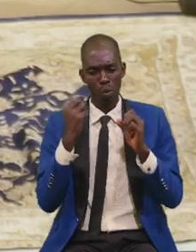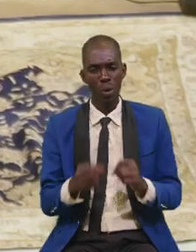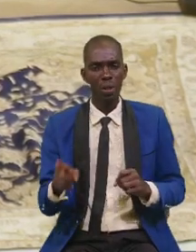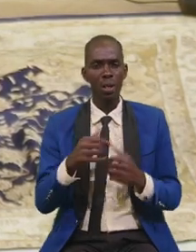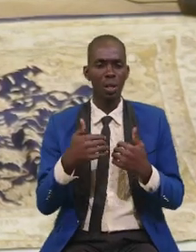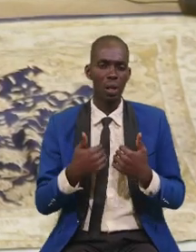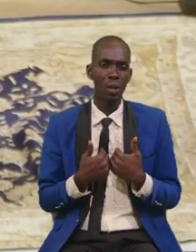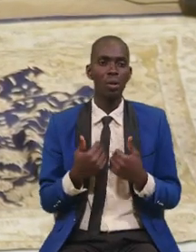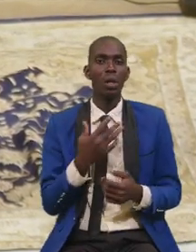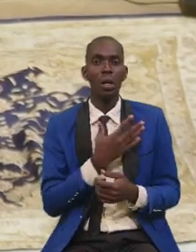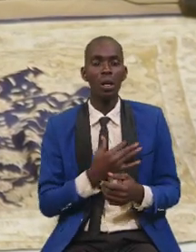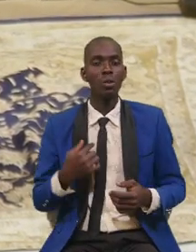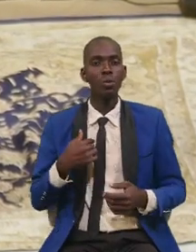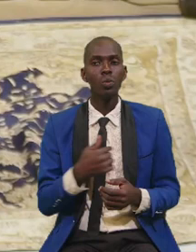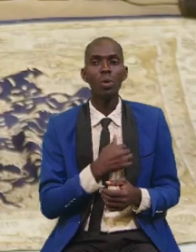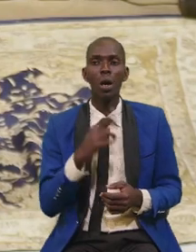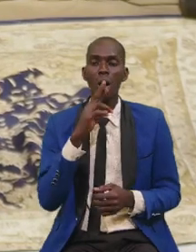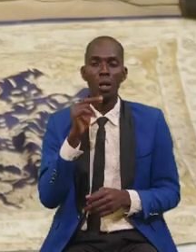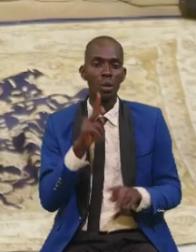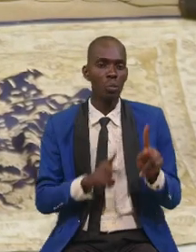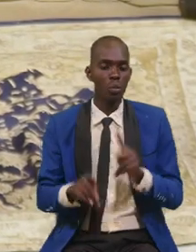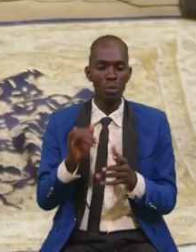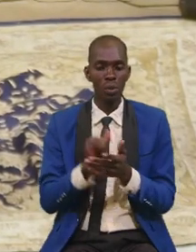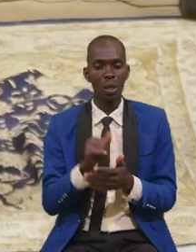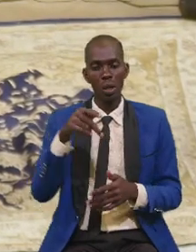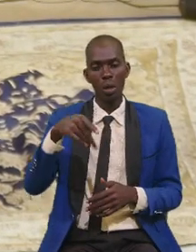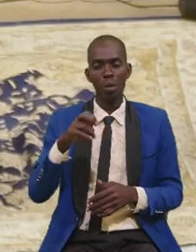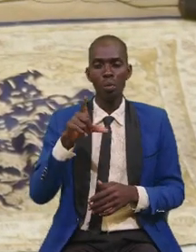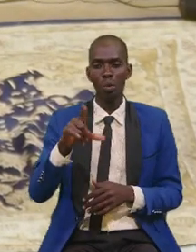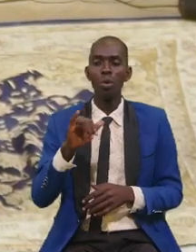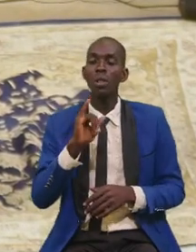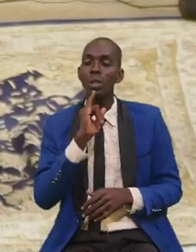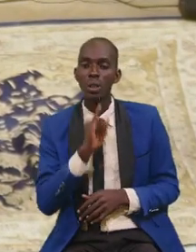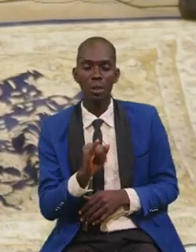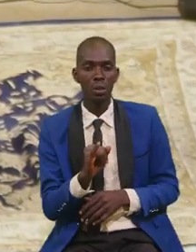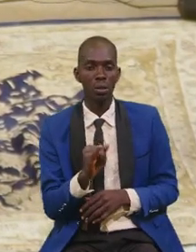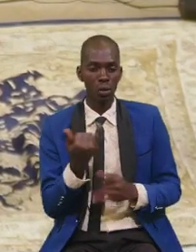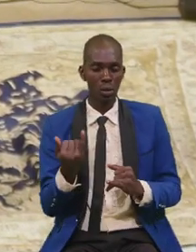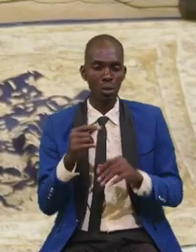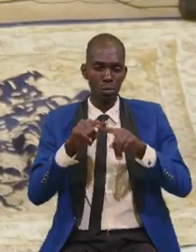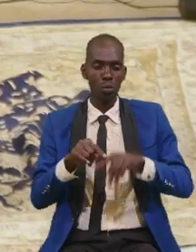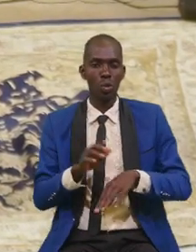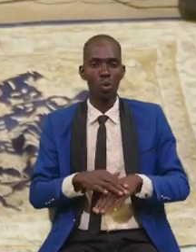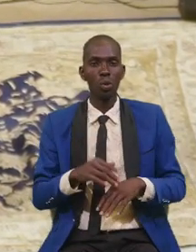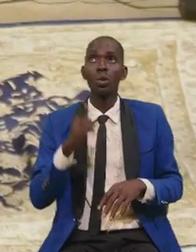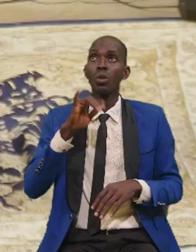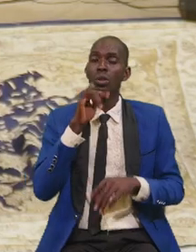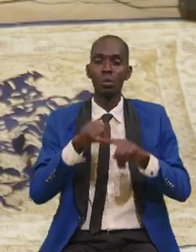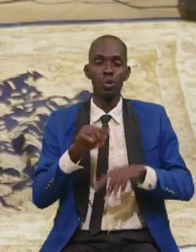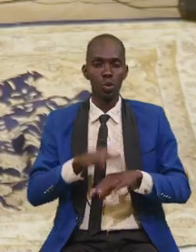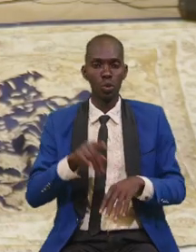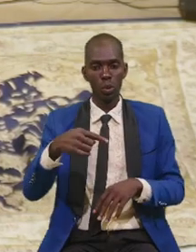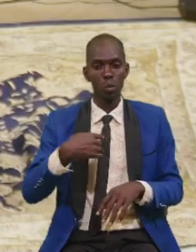are the people now. Paul is no more there, but you are there. Stephen is no more there, but you are